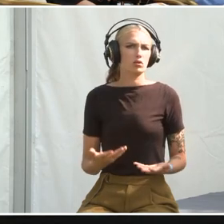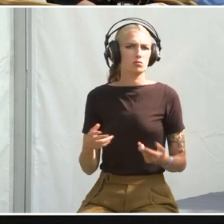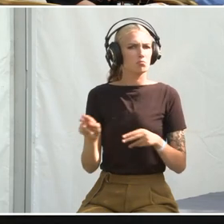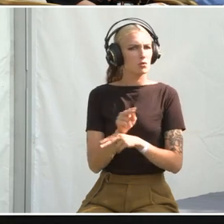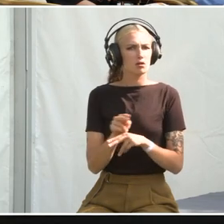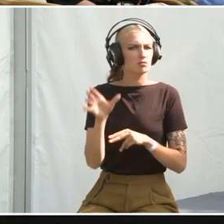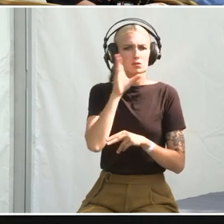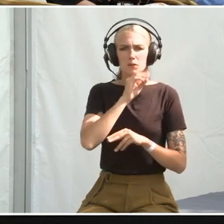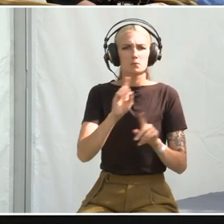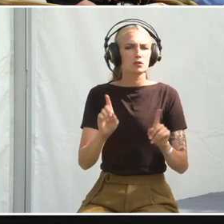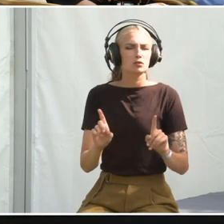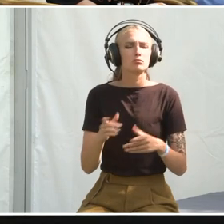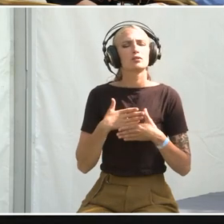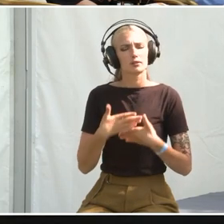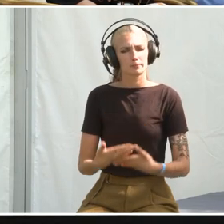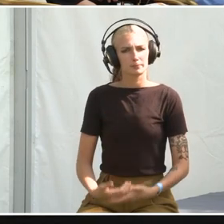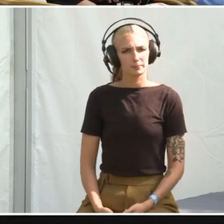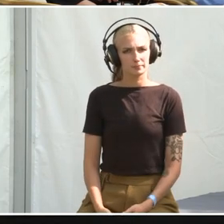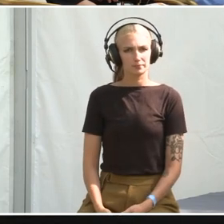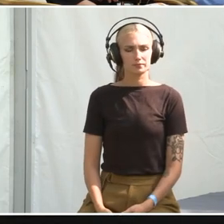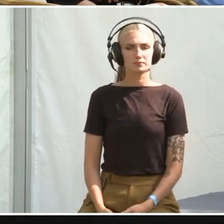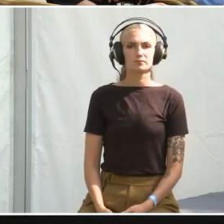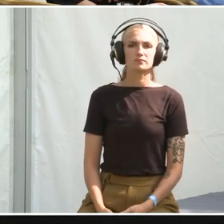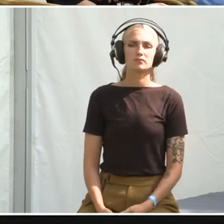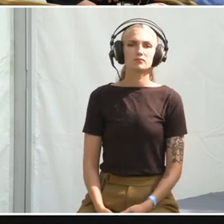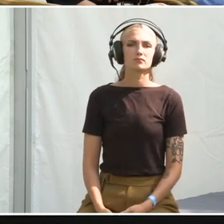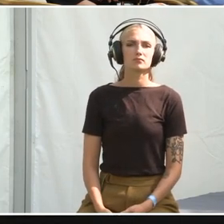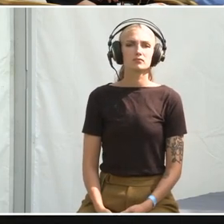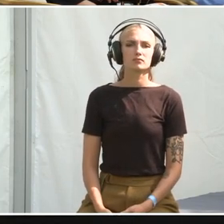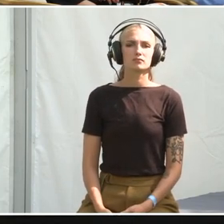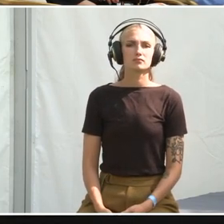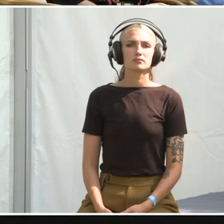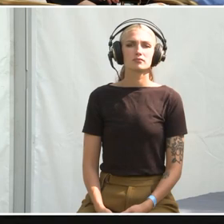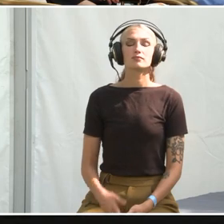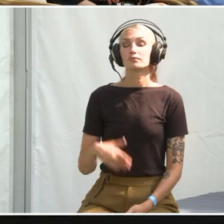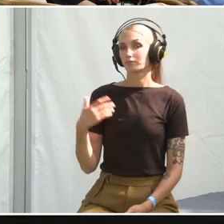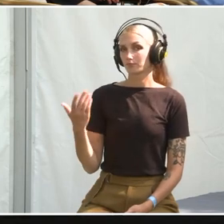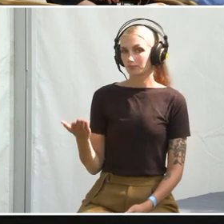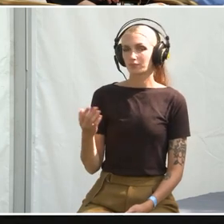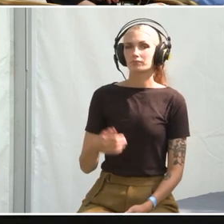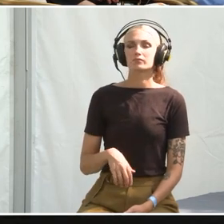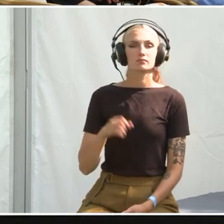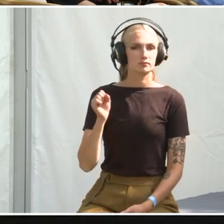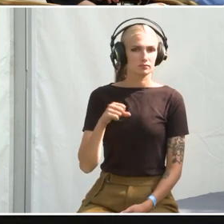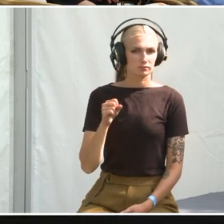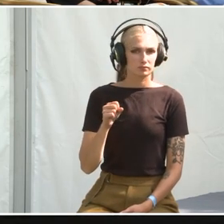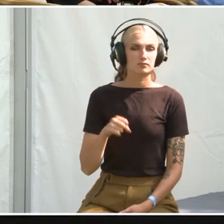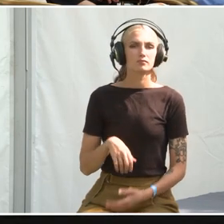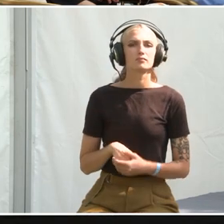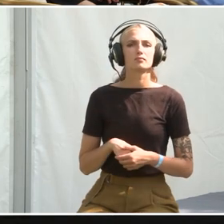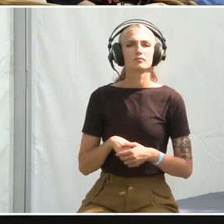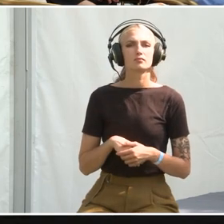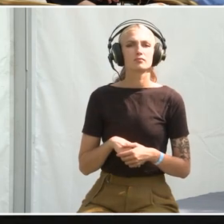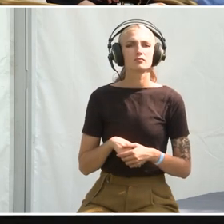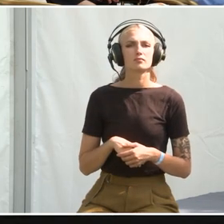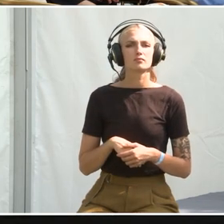improved. Thank you. So, Odd. Yeah, and here